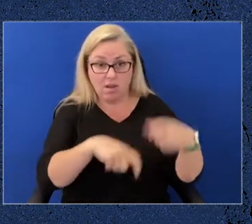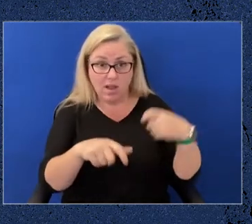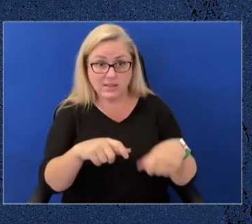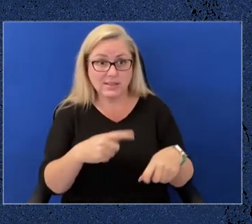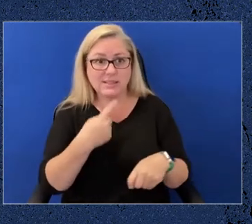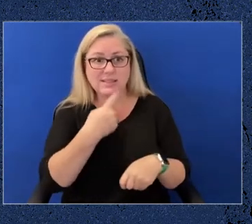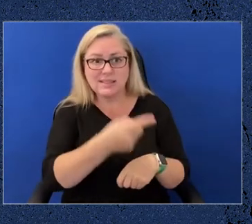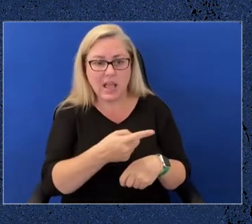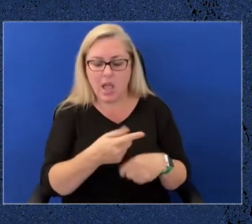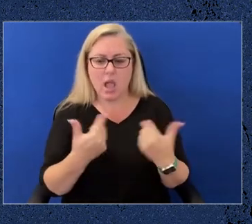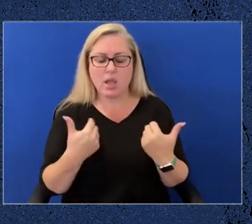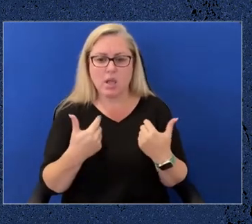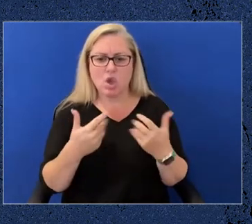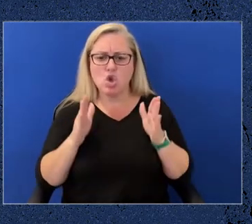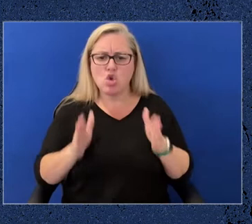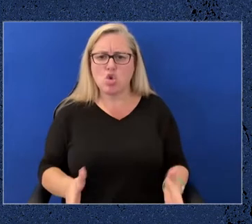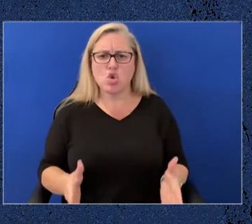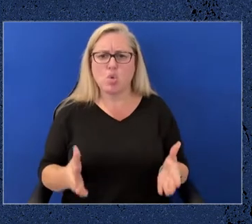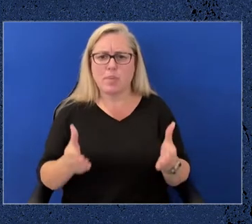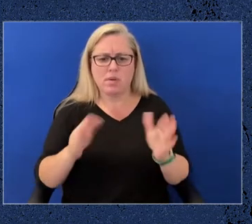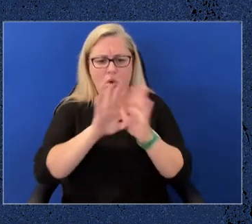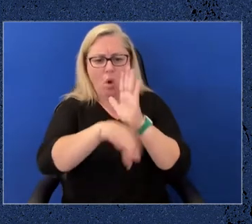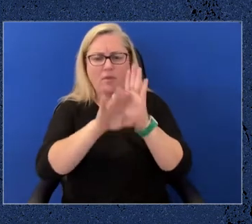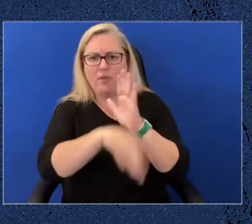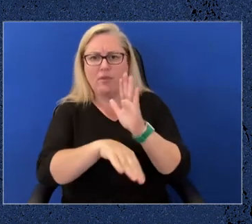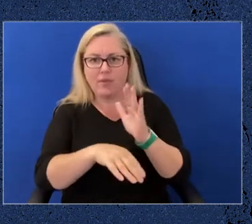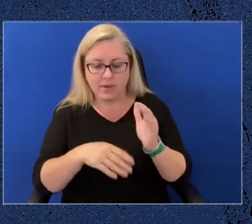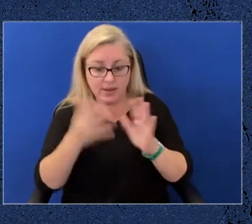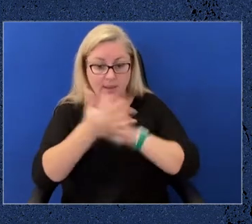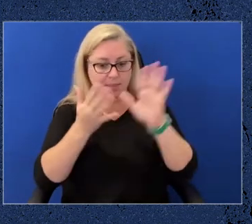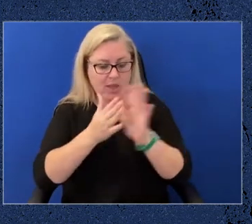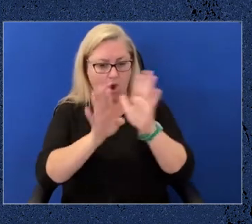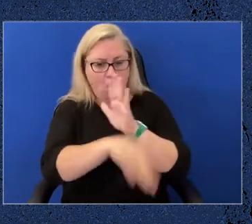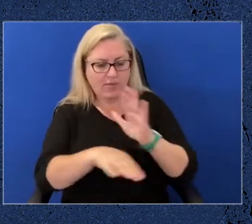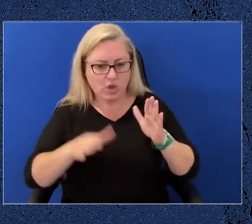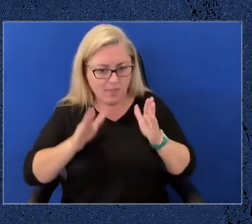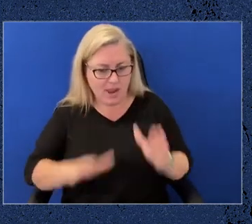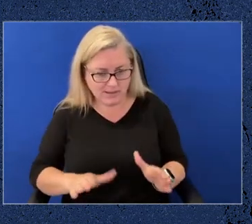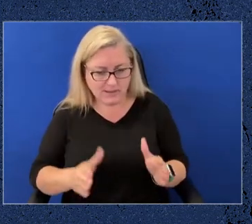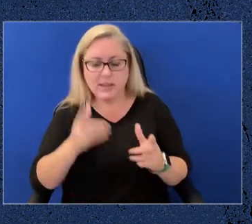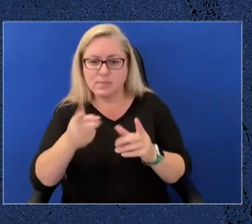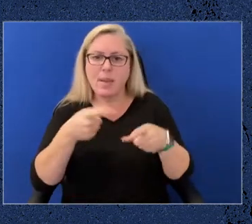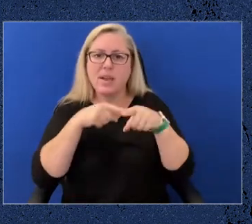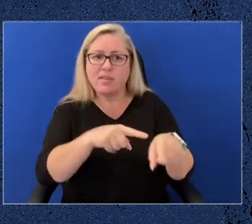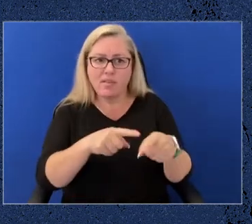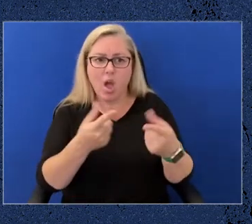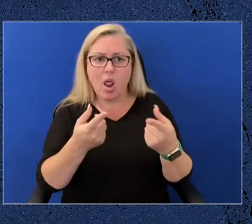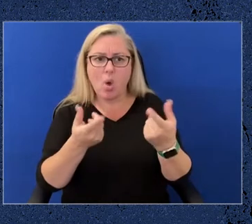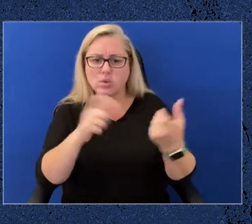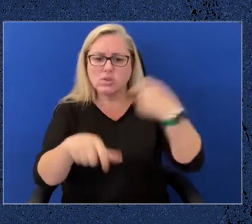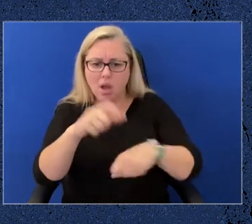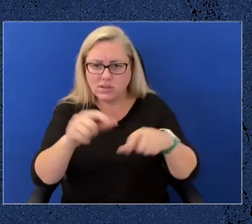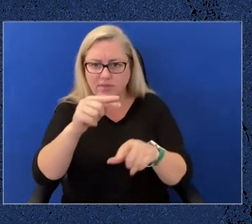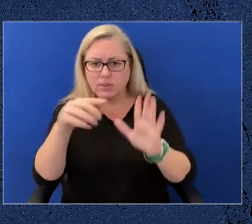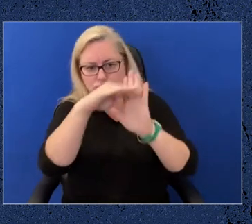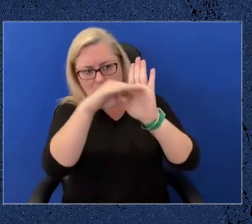a dehumanising perspective. It's to assume, okay, let's remove humanity from this, and then following the scientific principle, you have to prove beyond